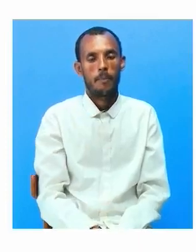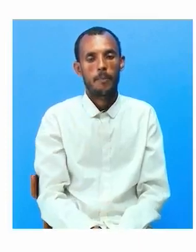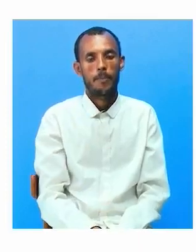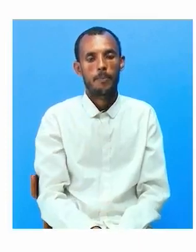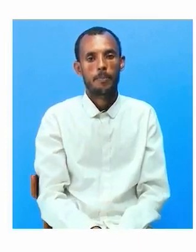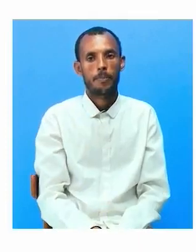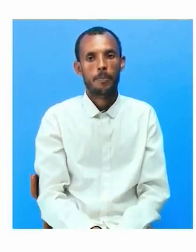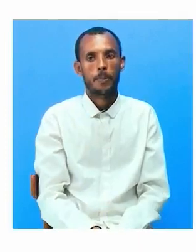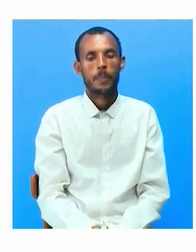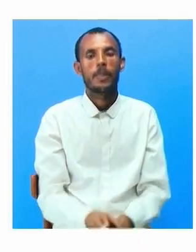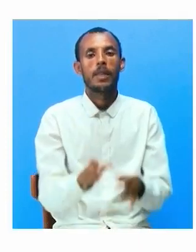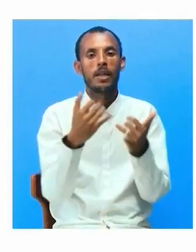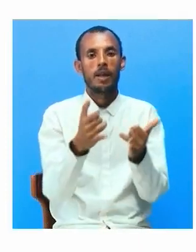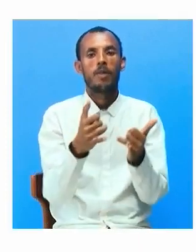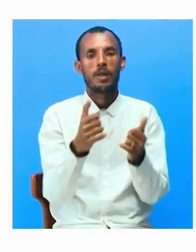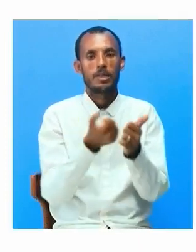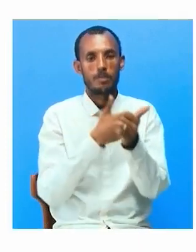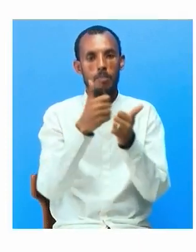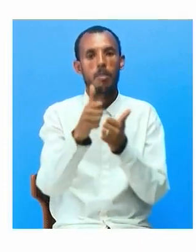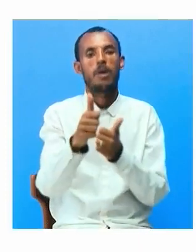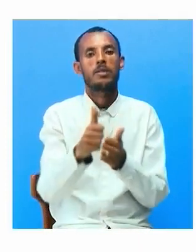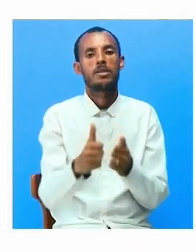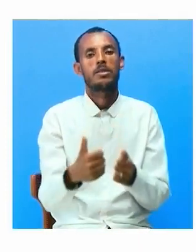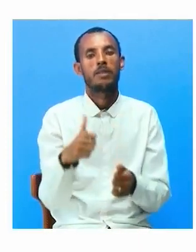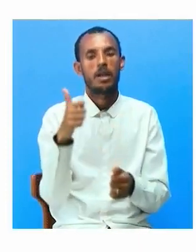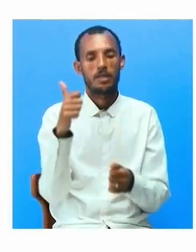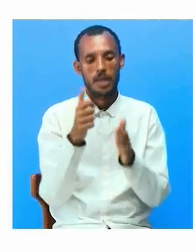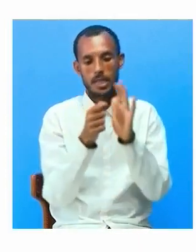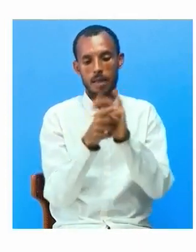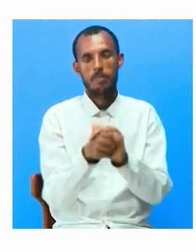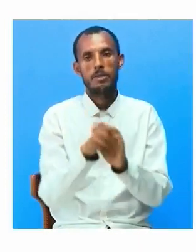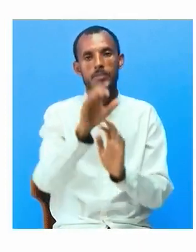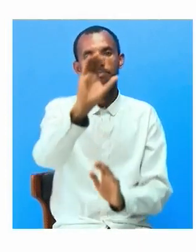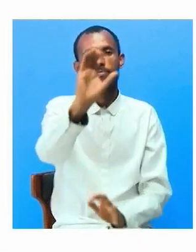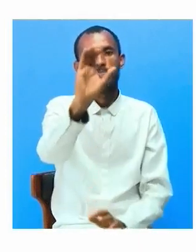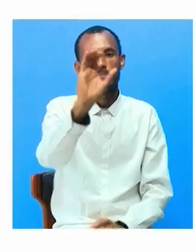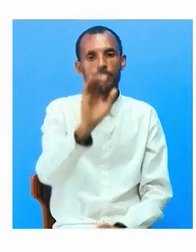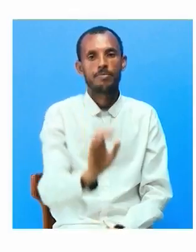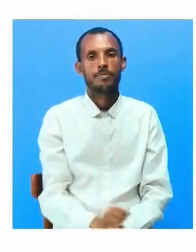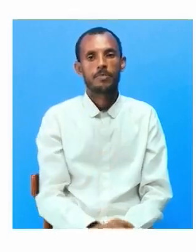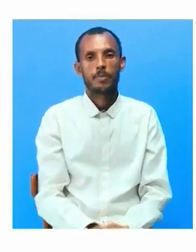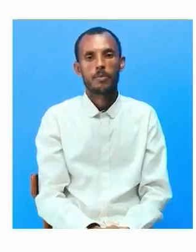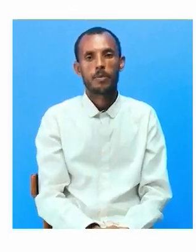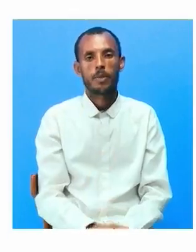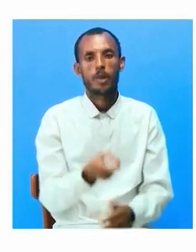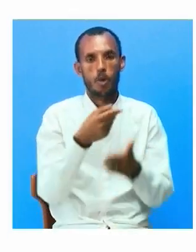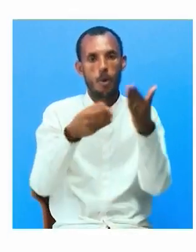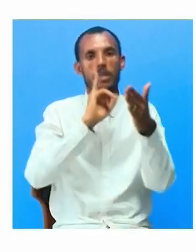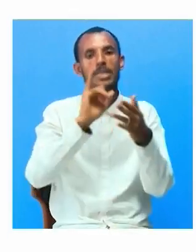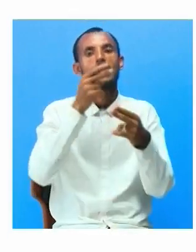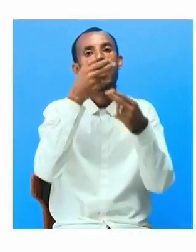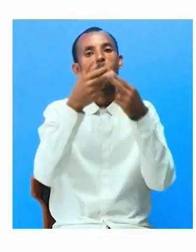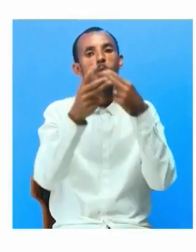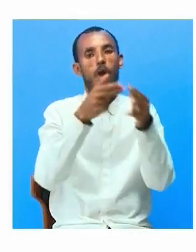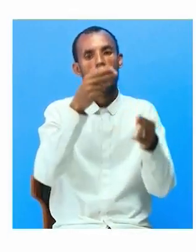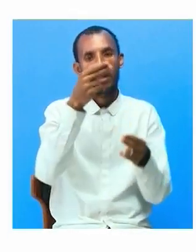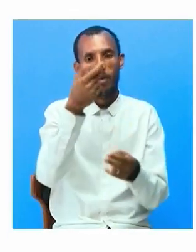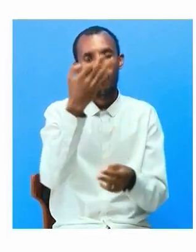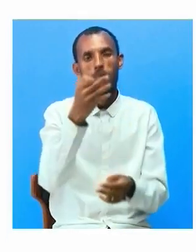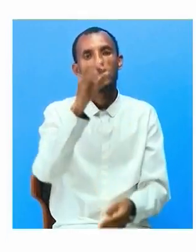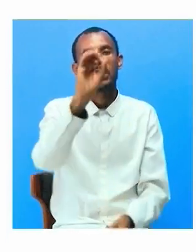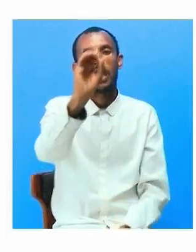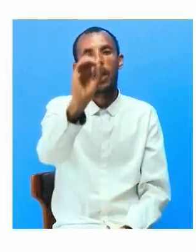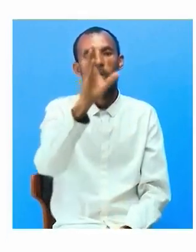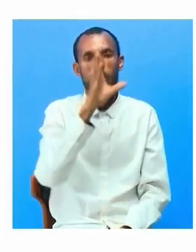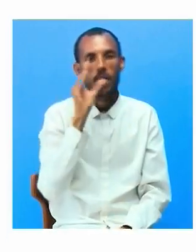12. Now let's proceed. See, what will be the product of 0